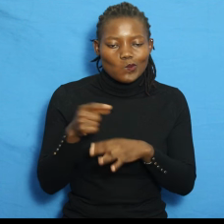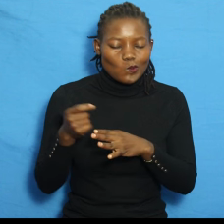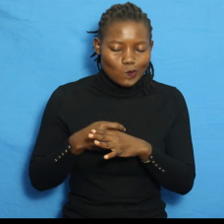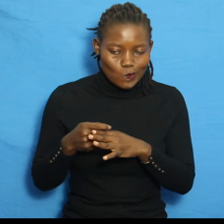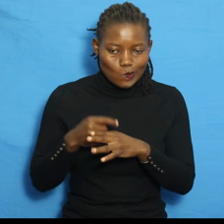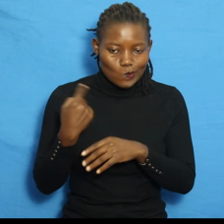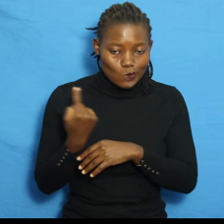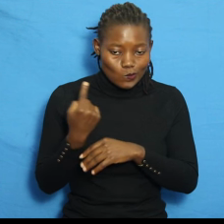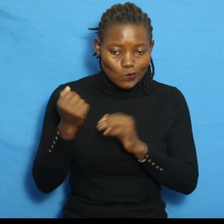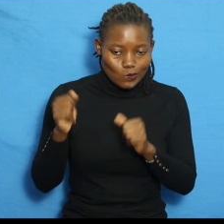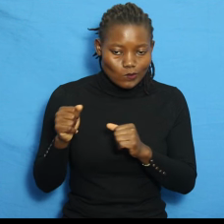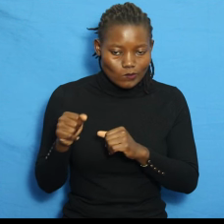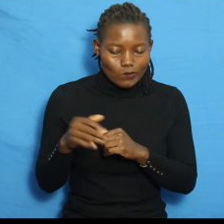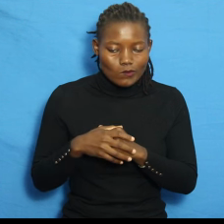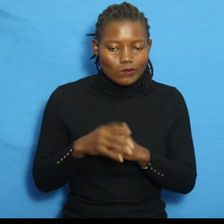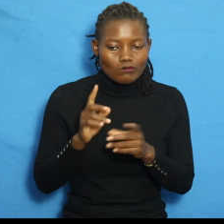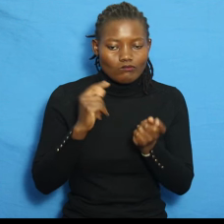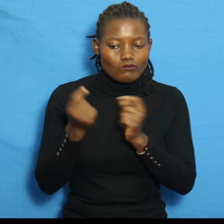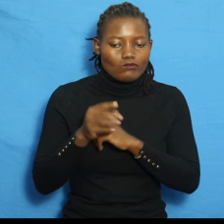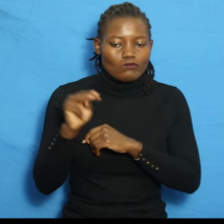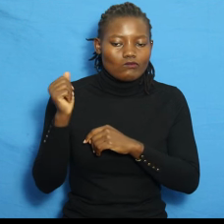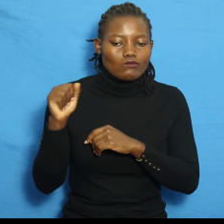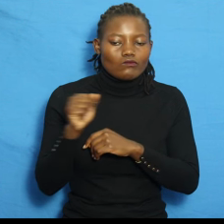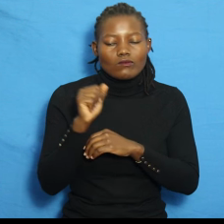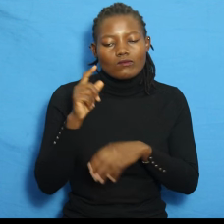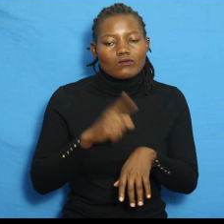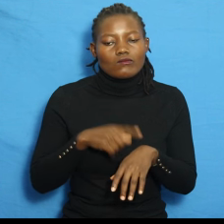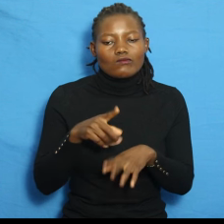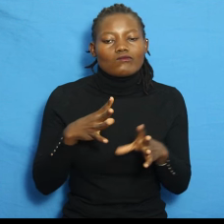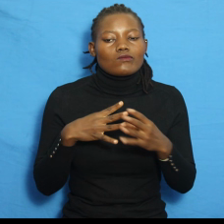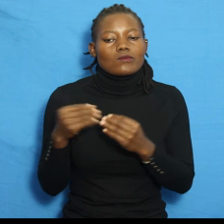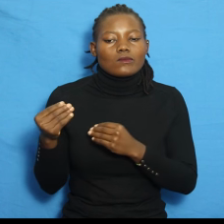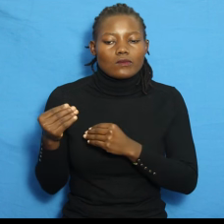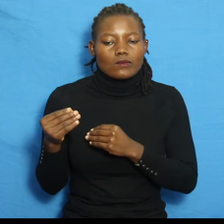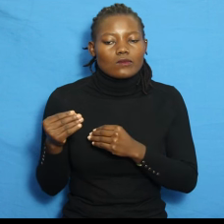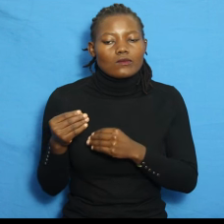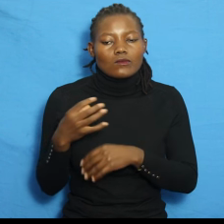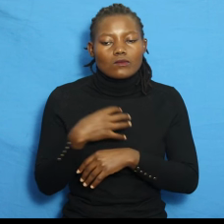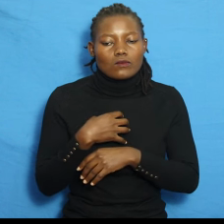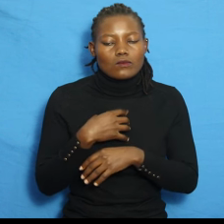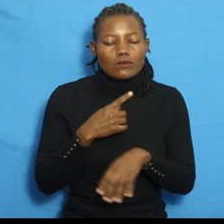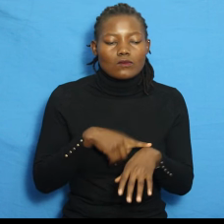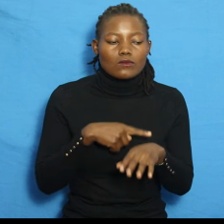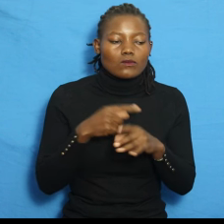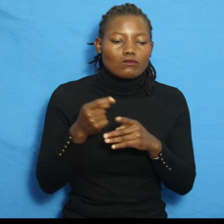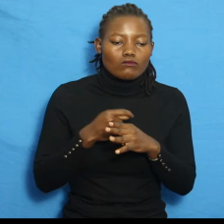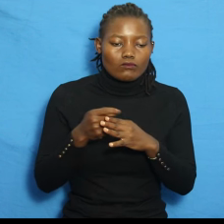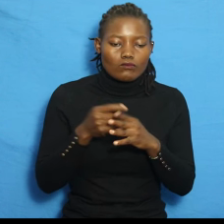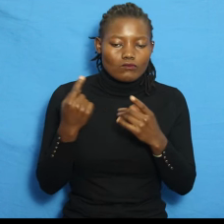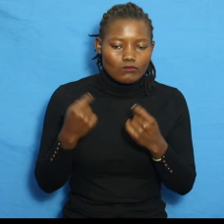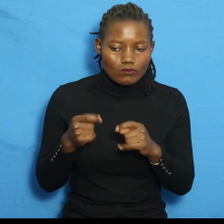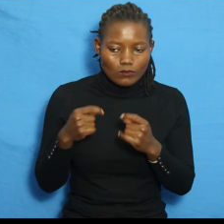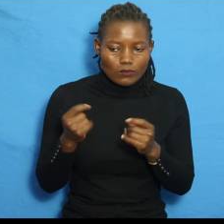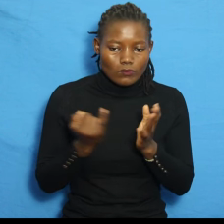constant at any time when you're training. You can only manipulate mass when you probably go